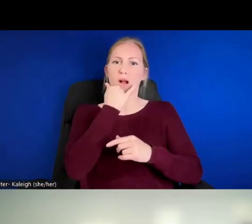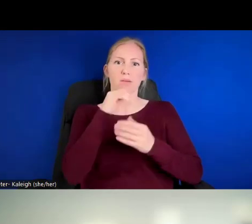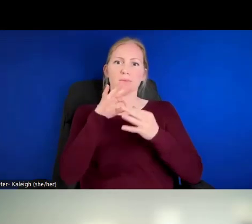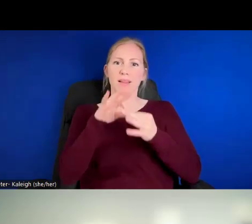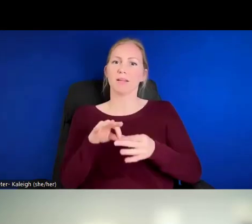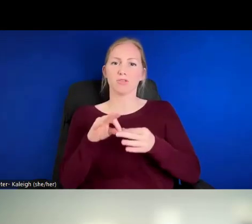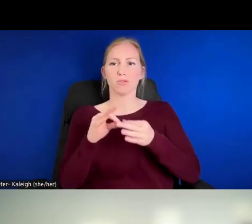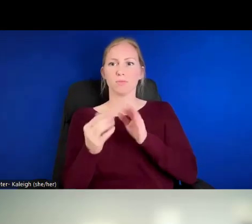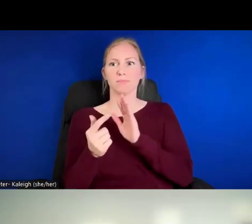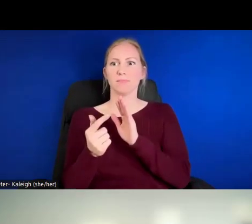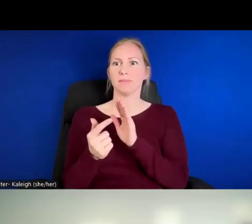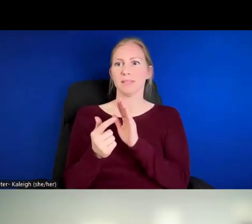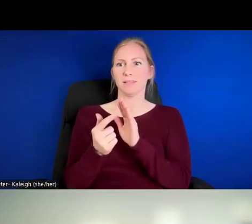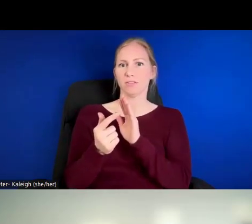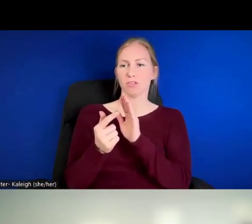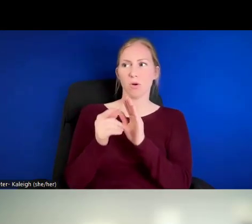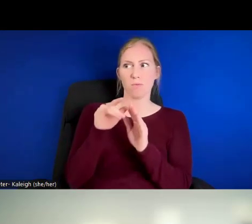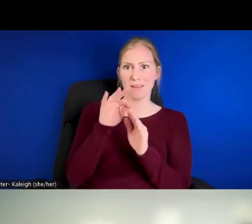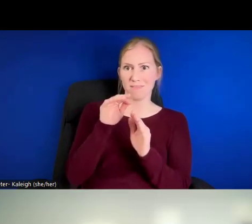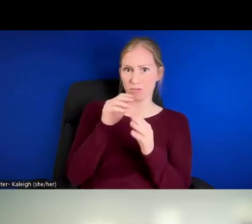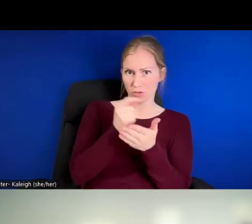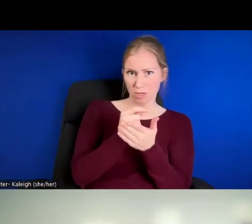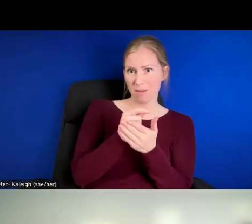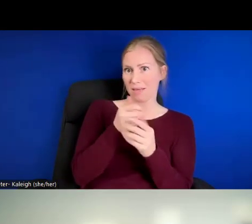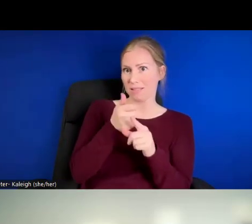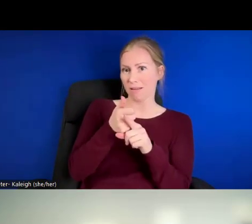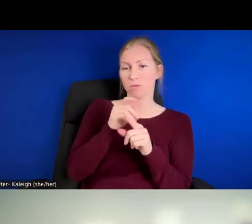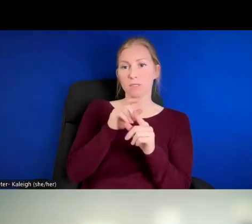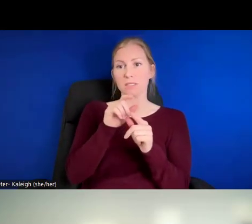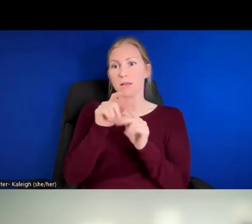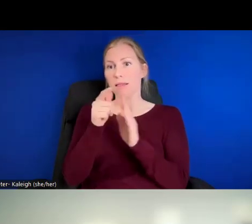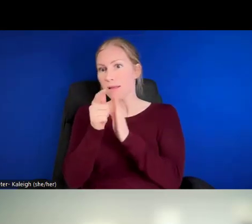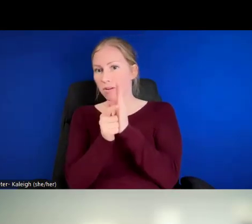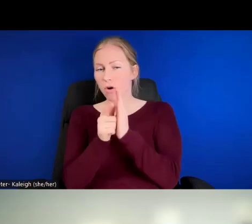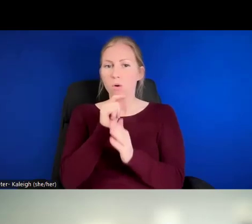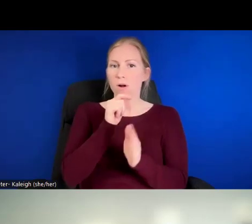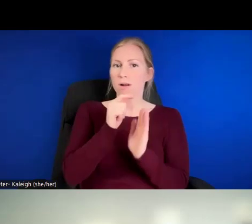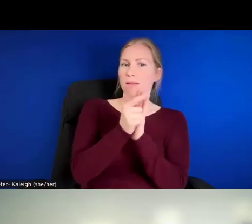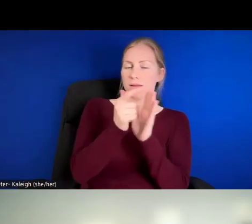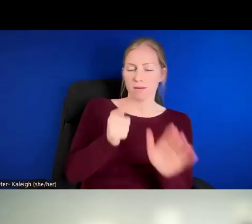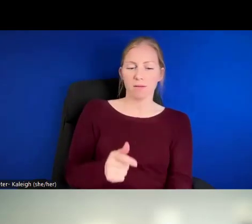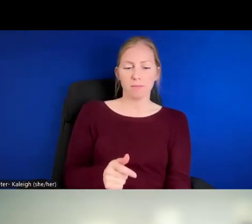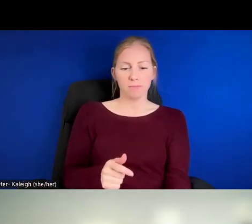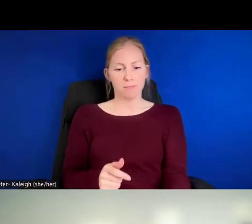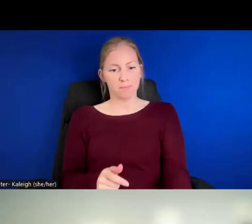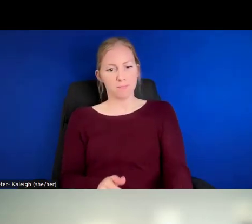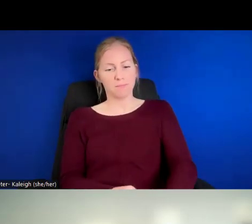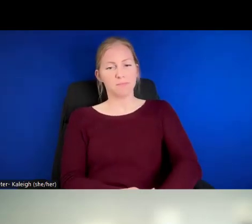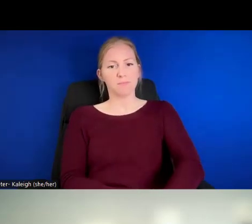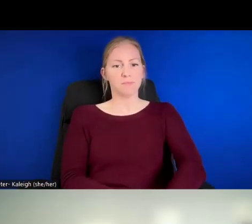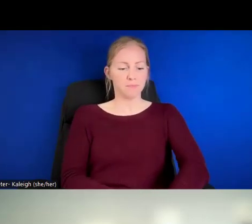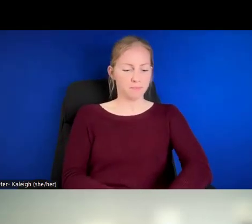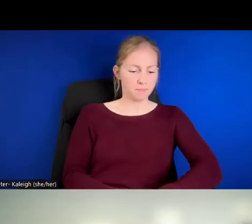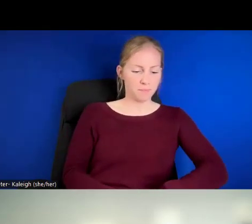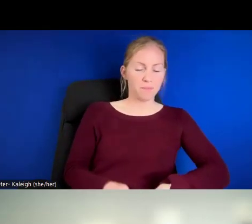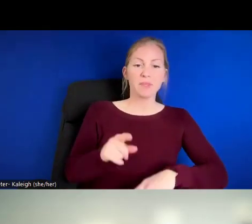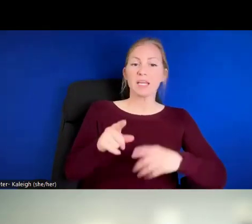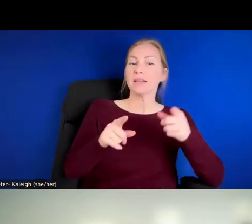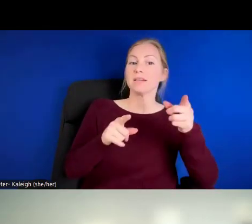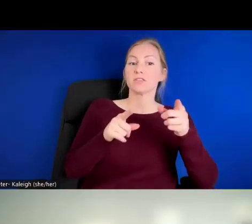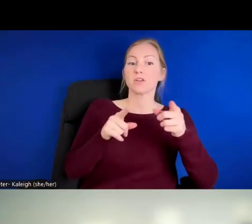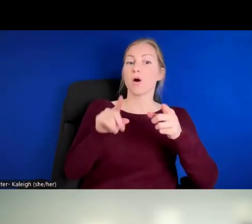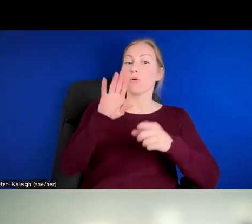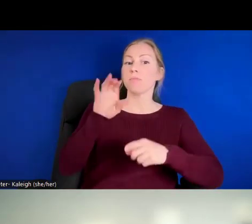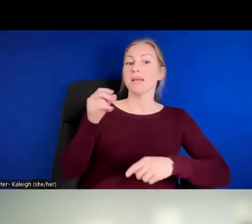treatment. Note also that Bridgewater did not petition for court-ordered